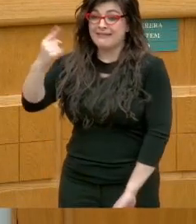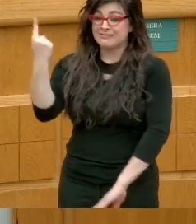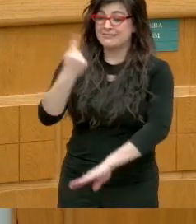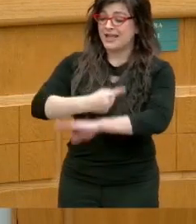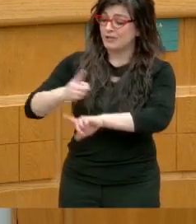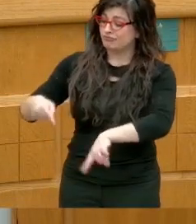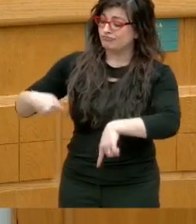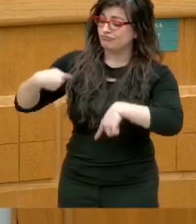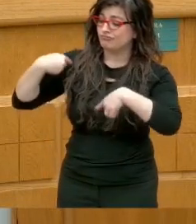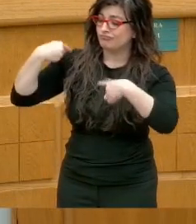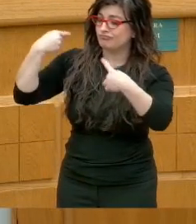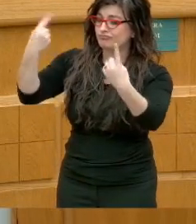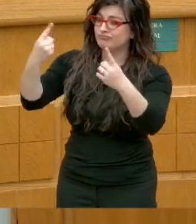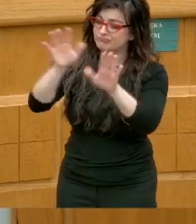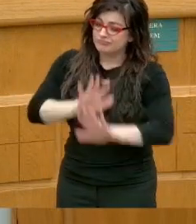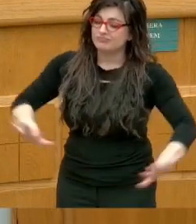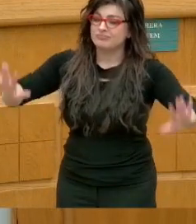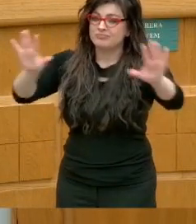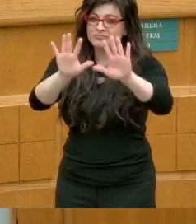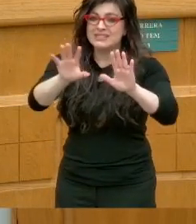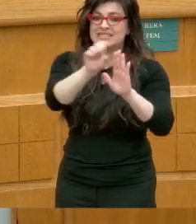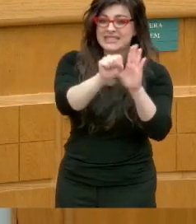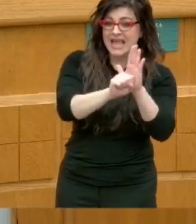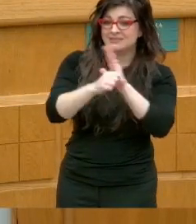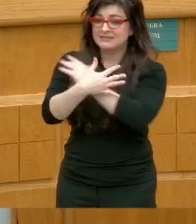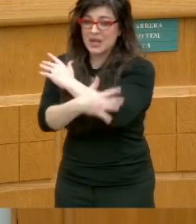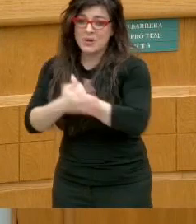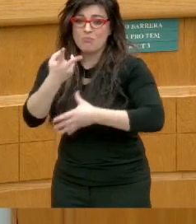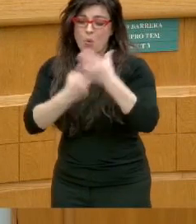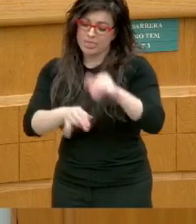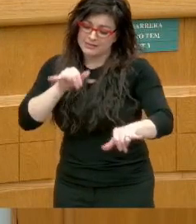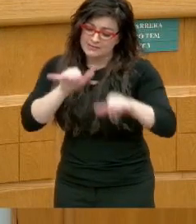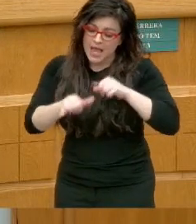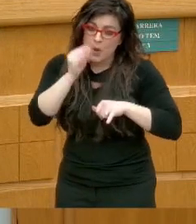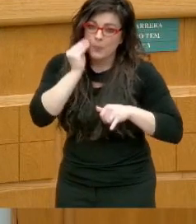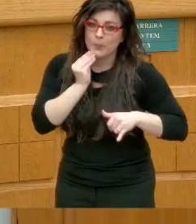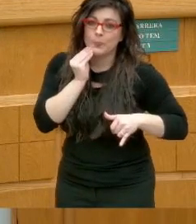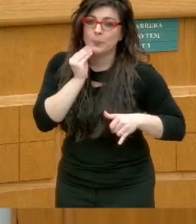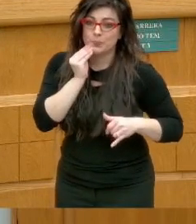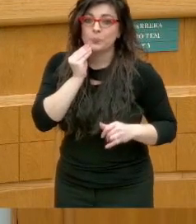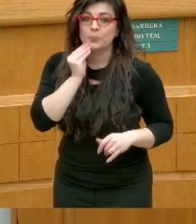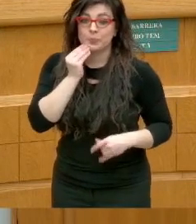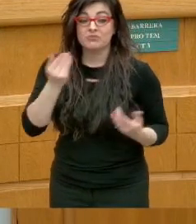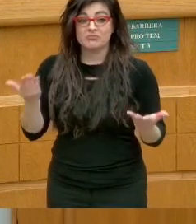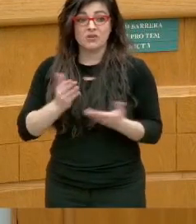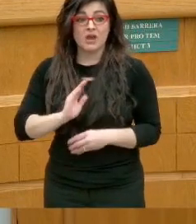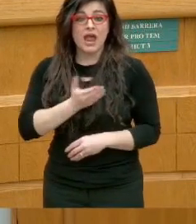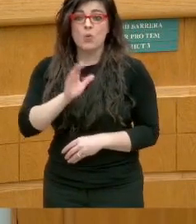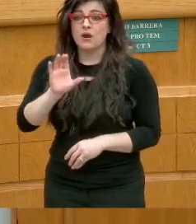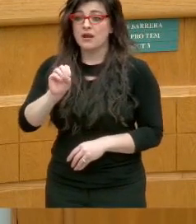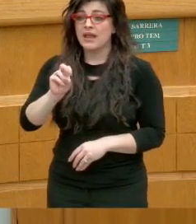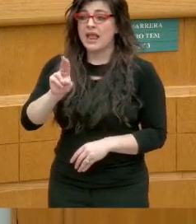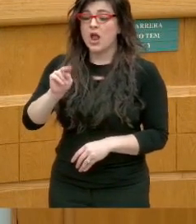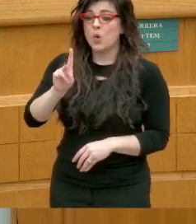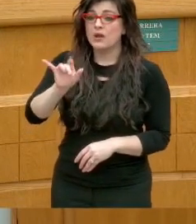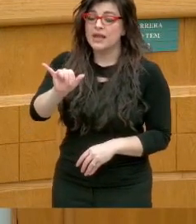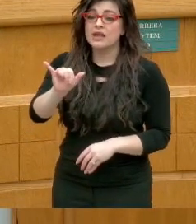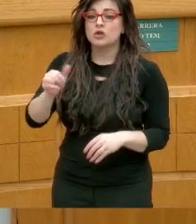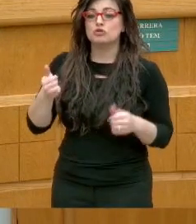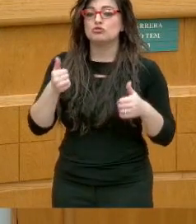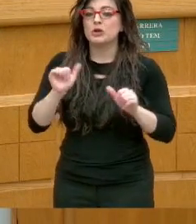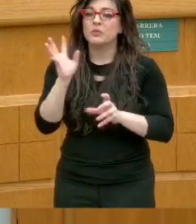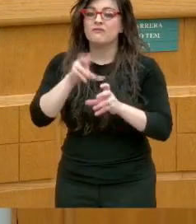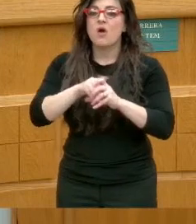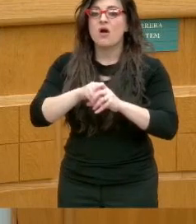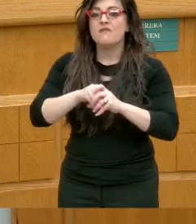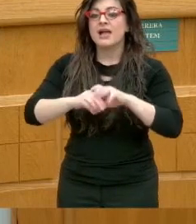countywide stay-at-home order. 28 days of doing our part in a nationwide campaign called 30 Days to Slow the